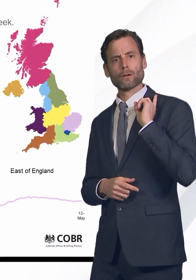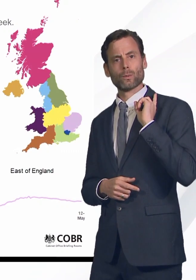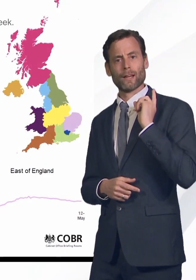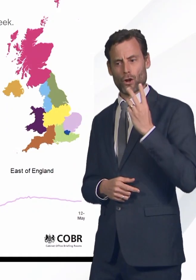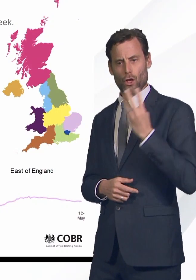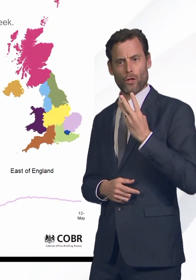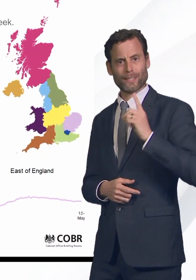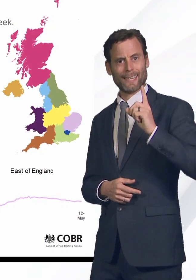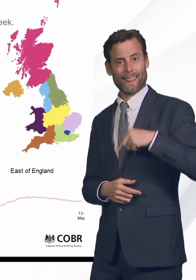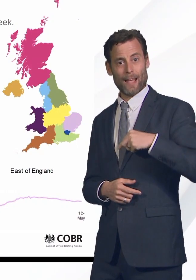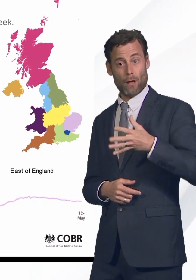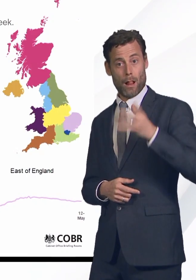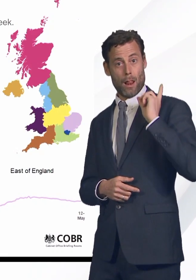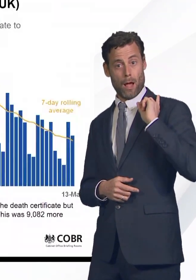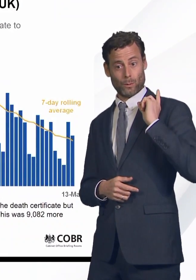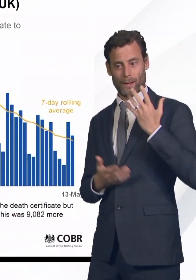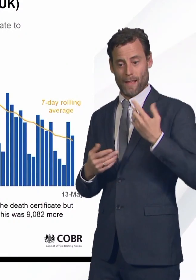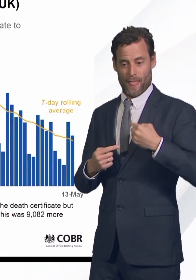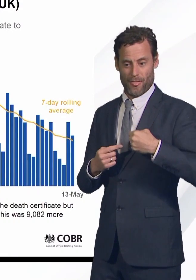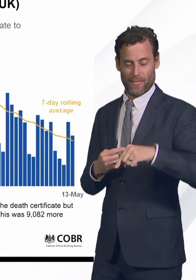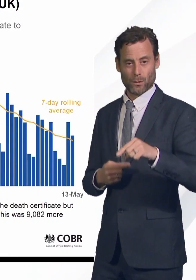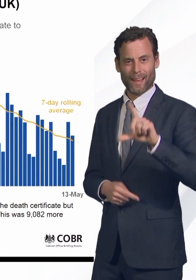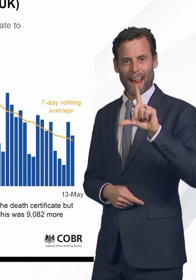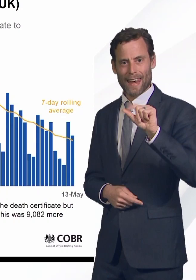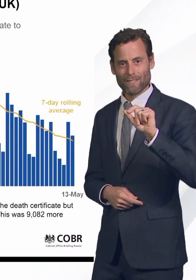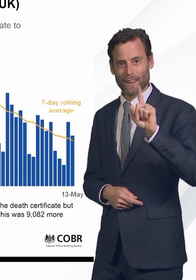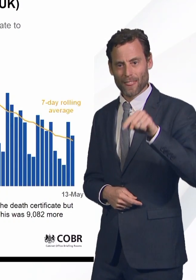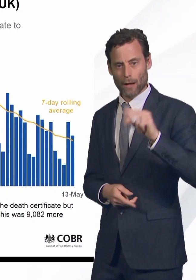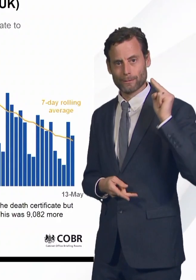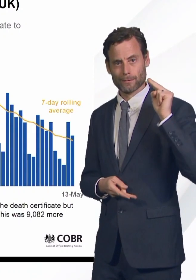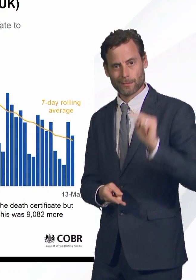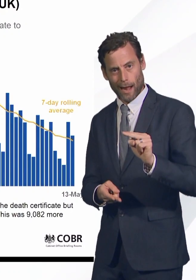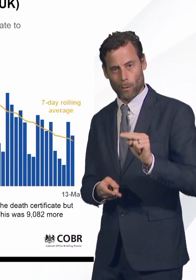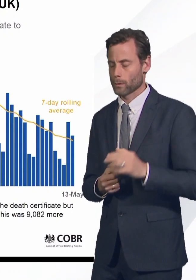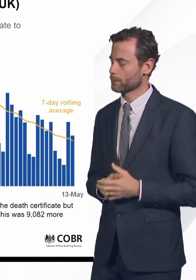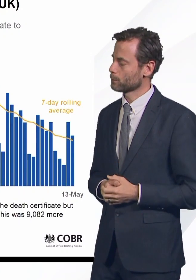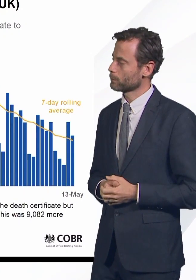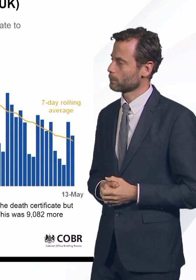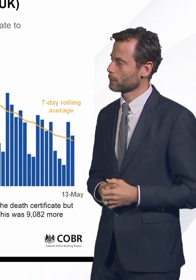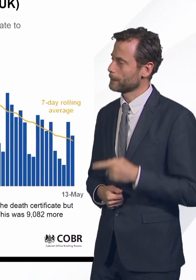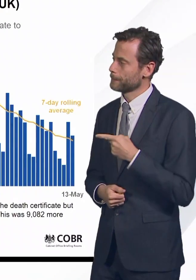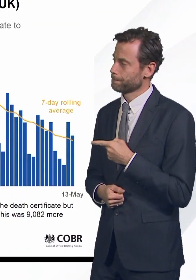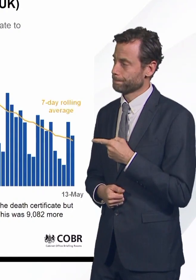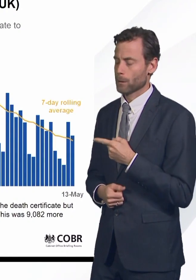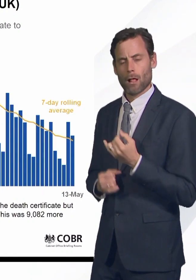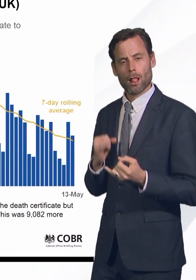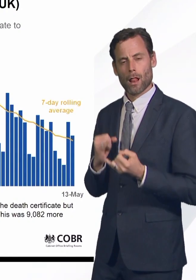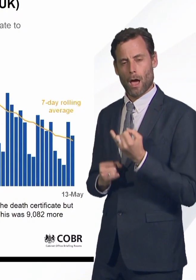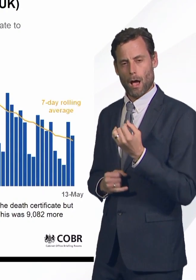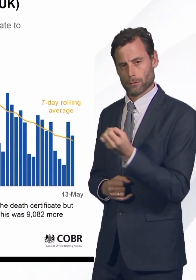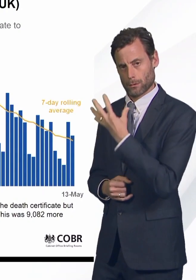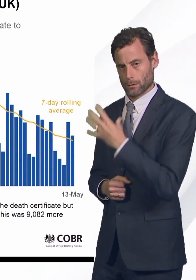continuous trend downwards. Next slide, please. And this is the last slide. So these are